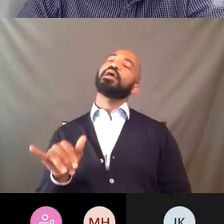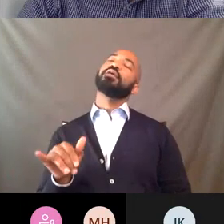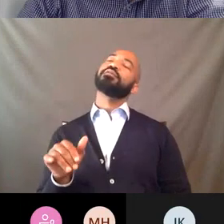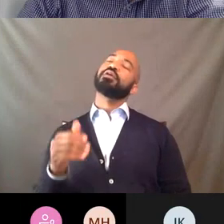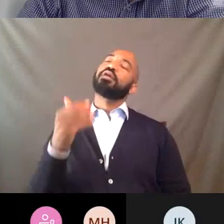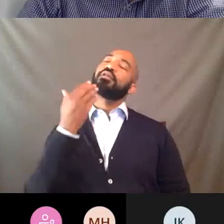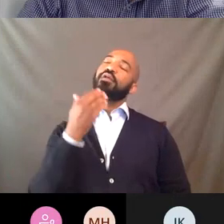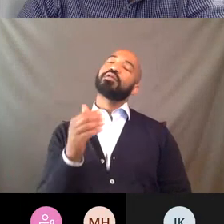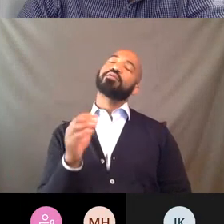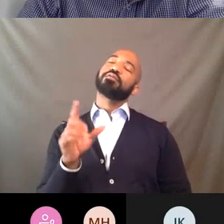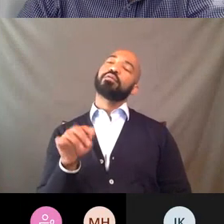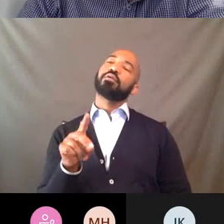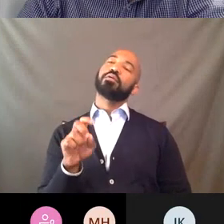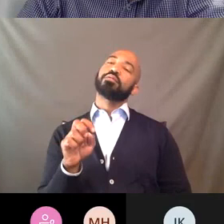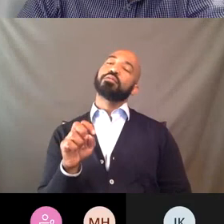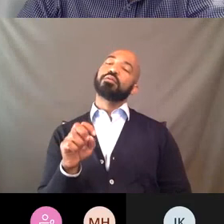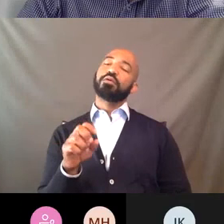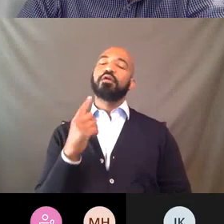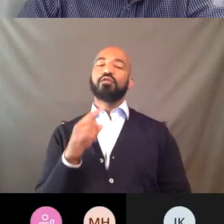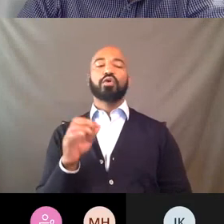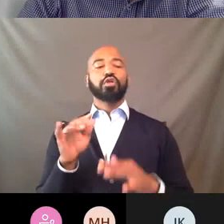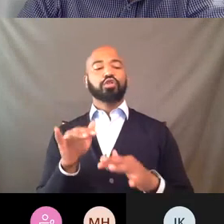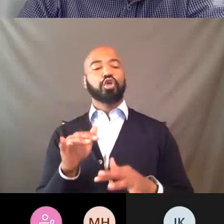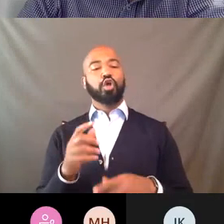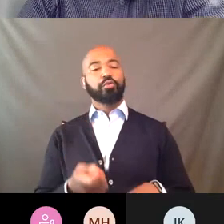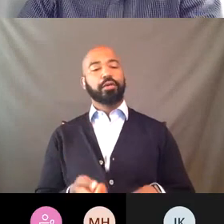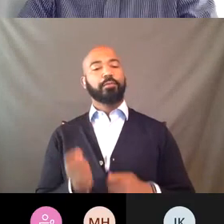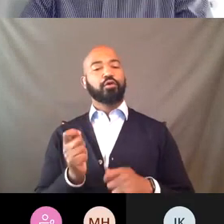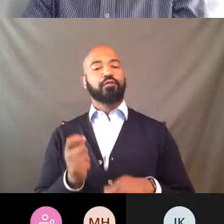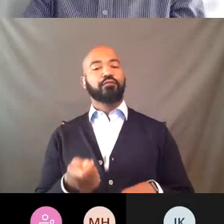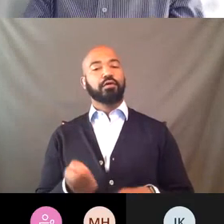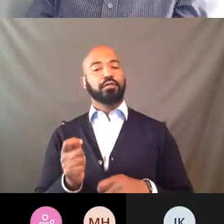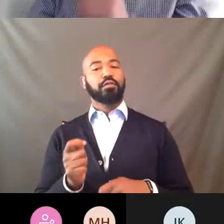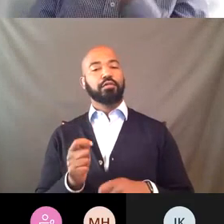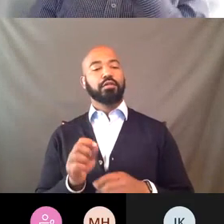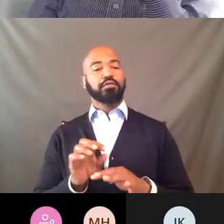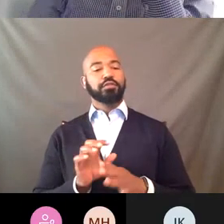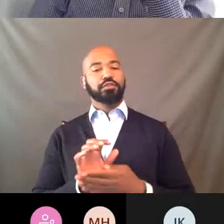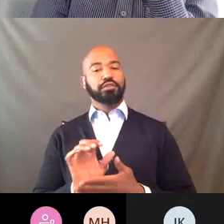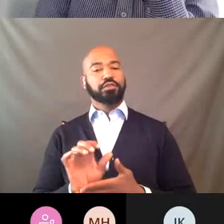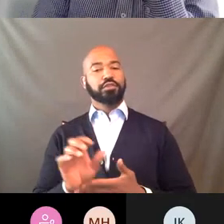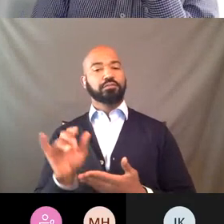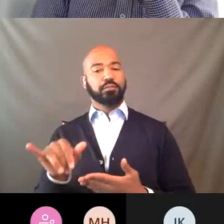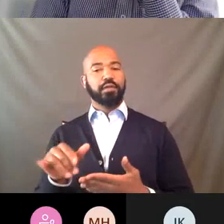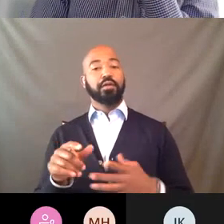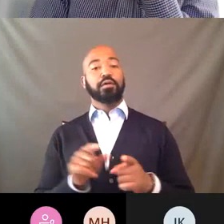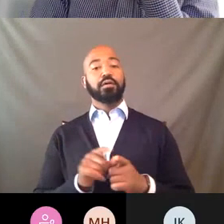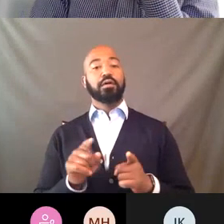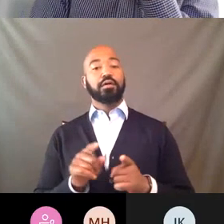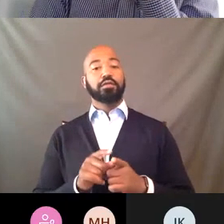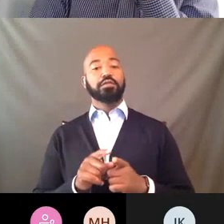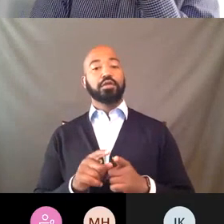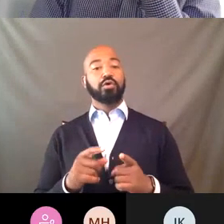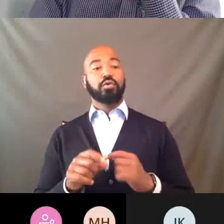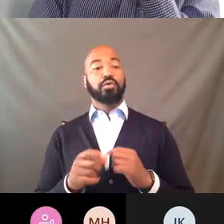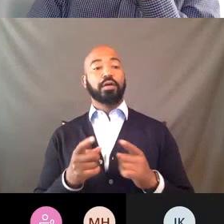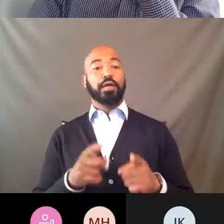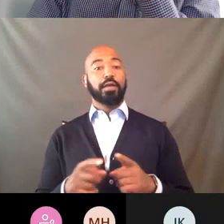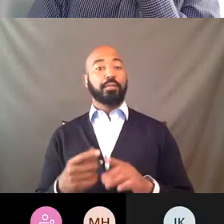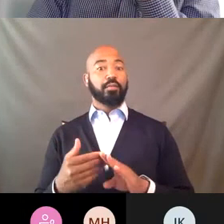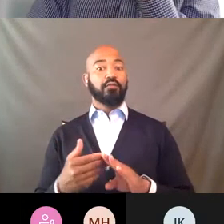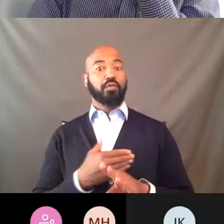you, Claude. About snow removal and about a flyer that was done before